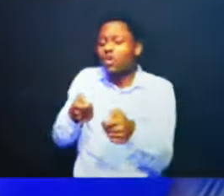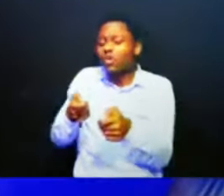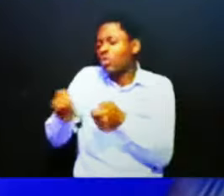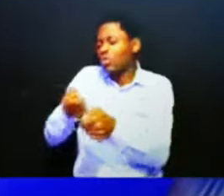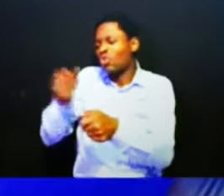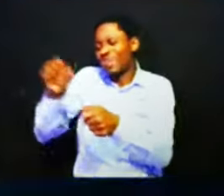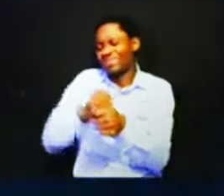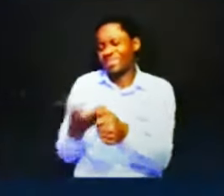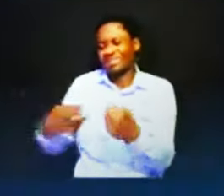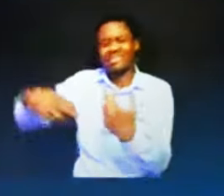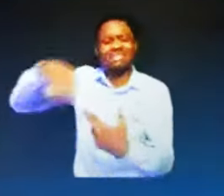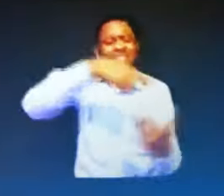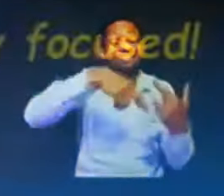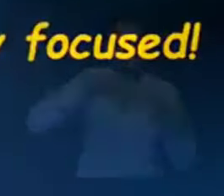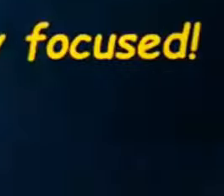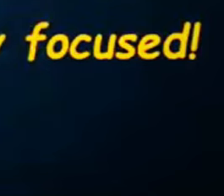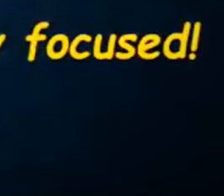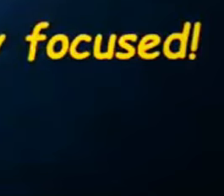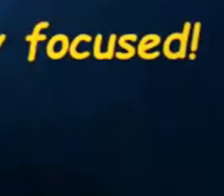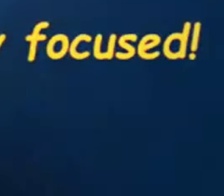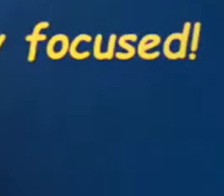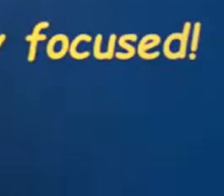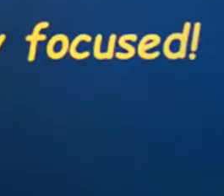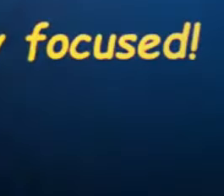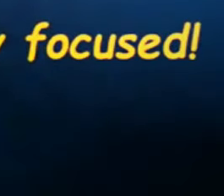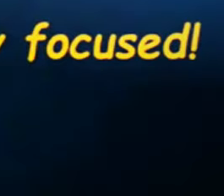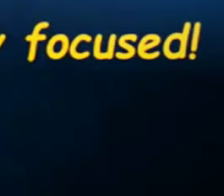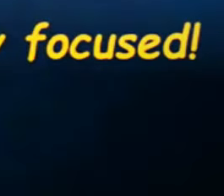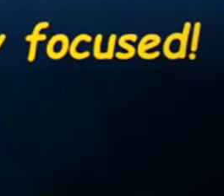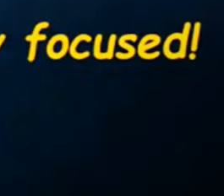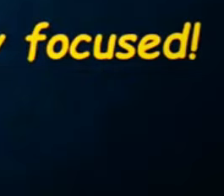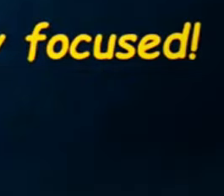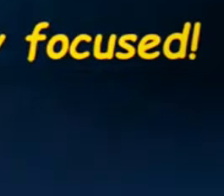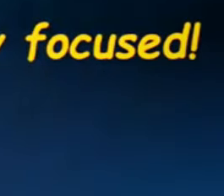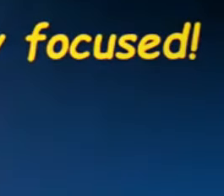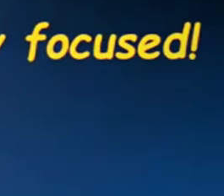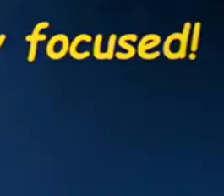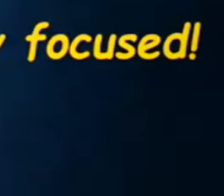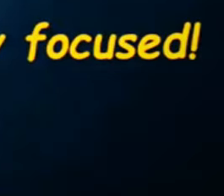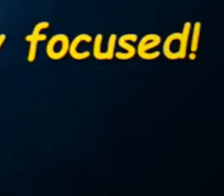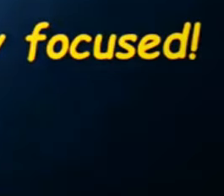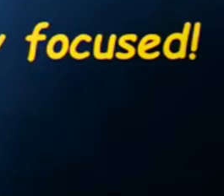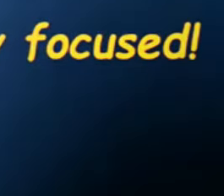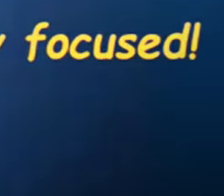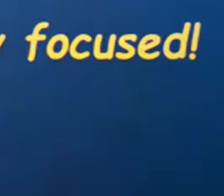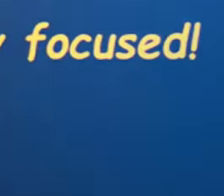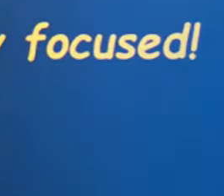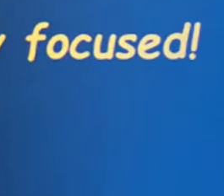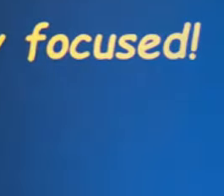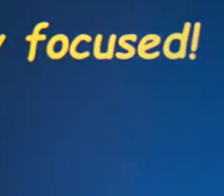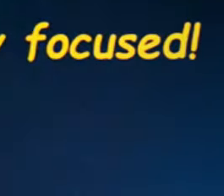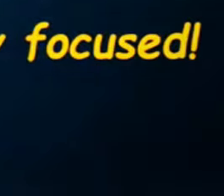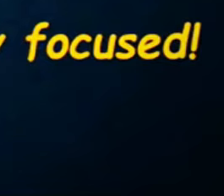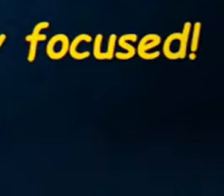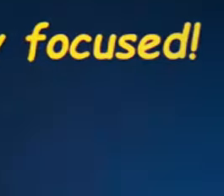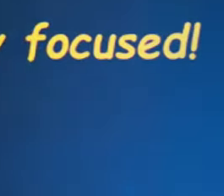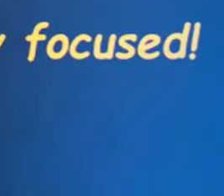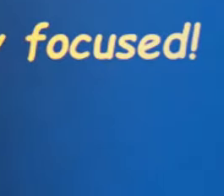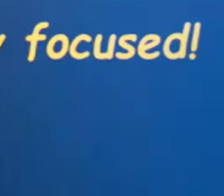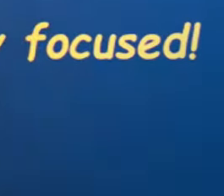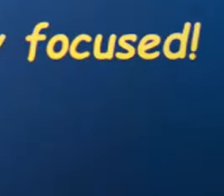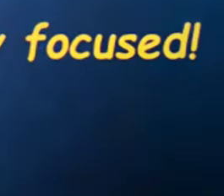you. But make sure they don't get in you. So they